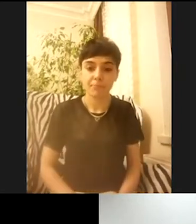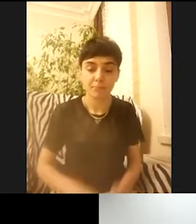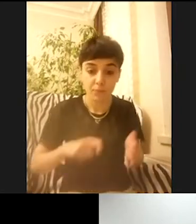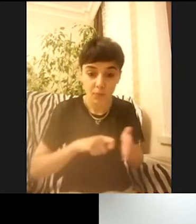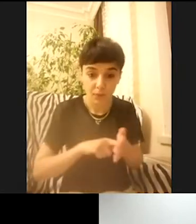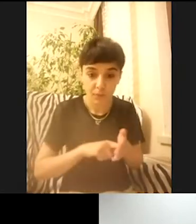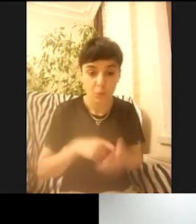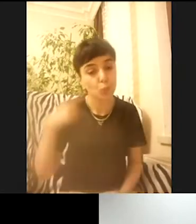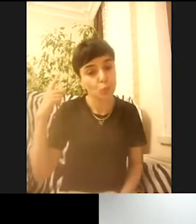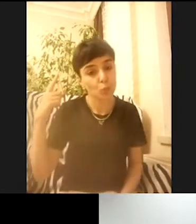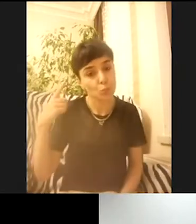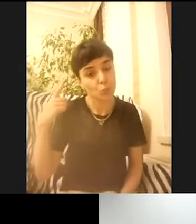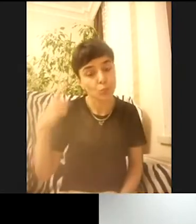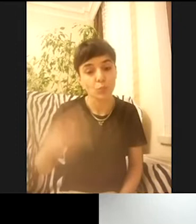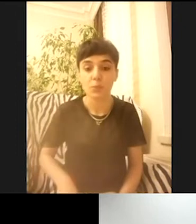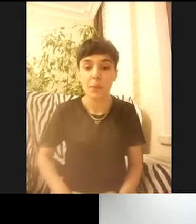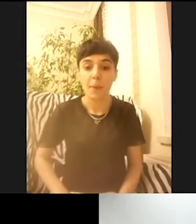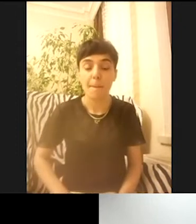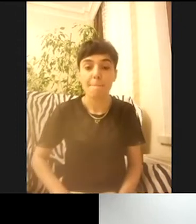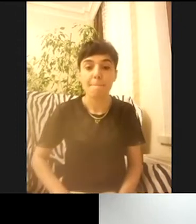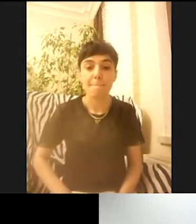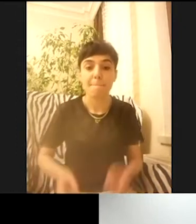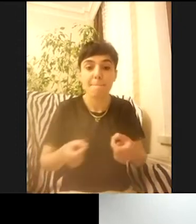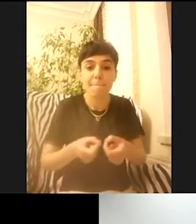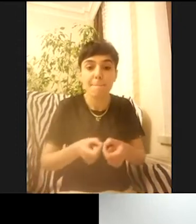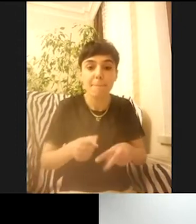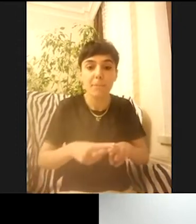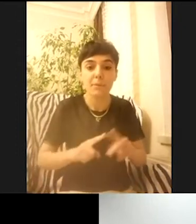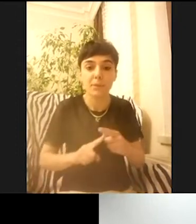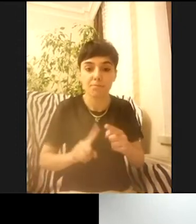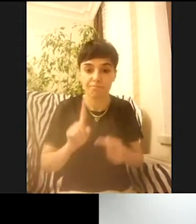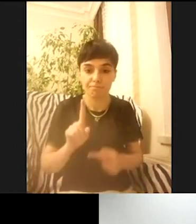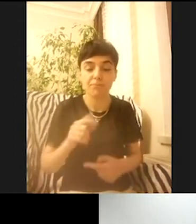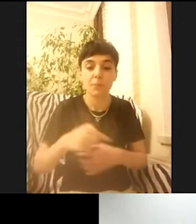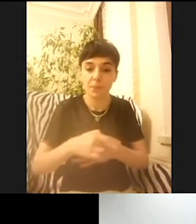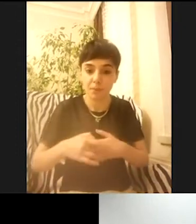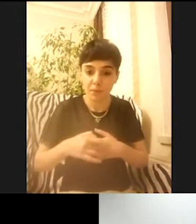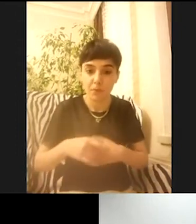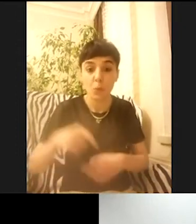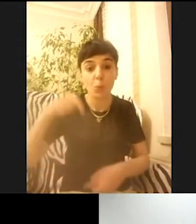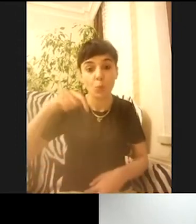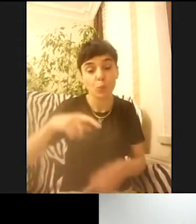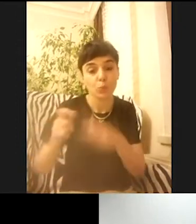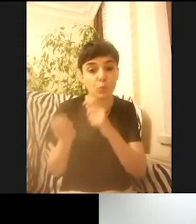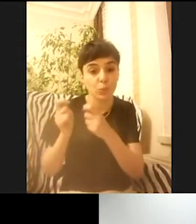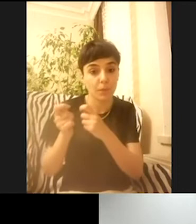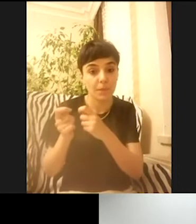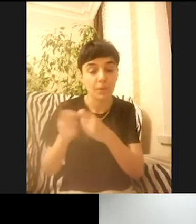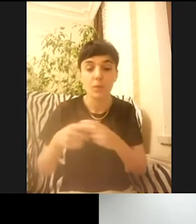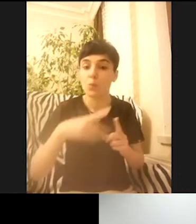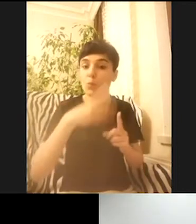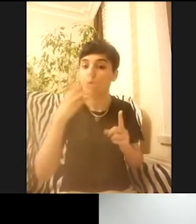queer experience, to make it a kind of exceptional desire, as 𝘗𝘳𝘪𝘥𝘦, who coined this